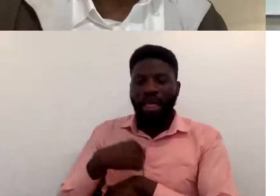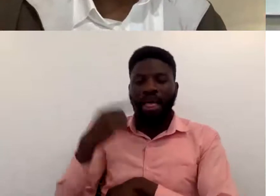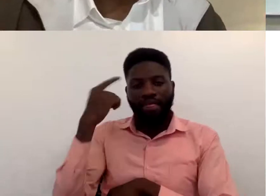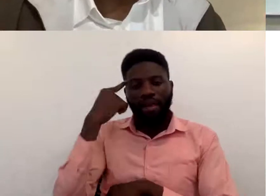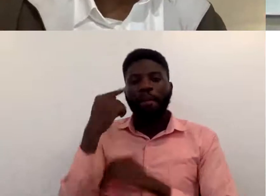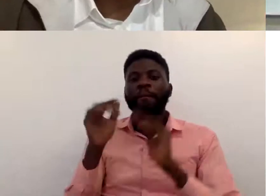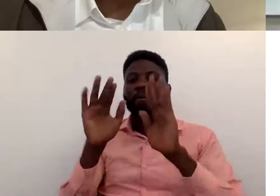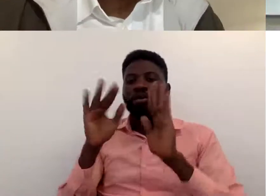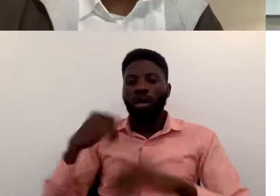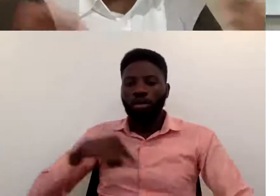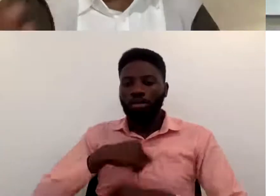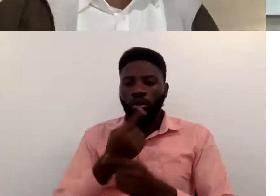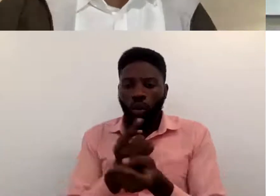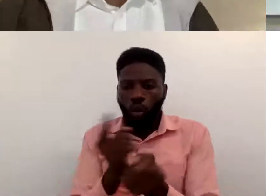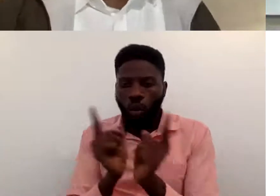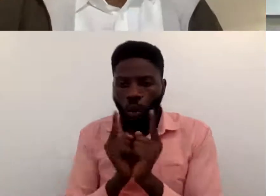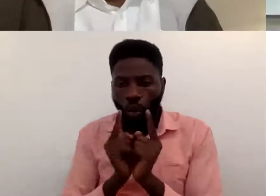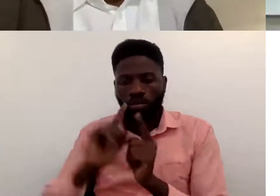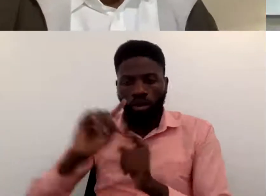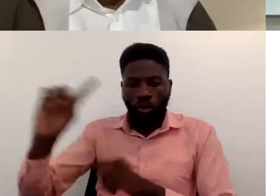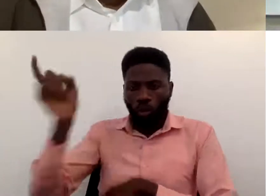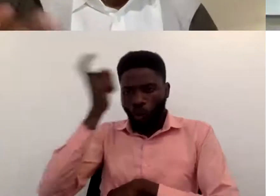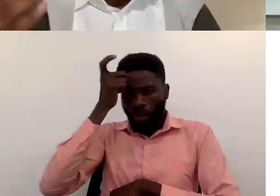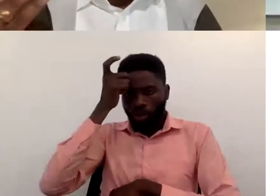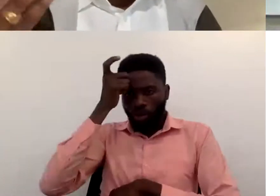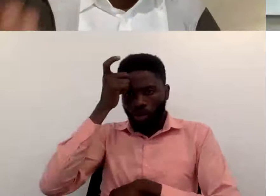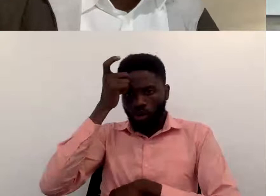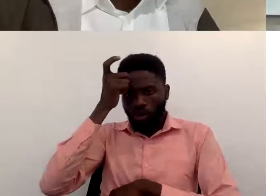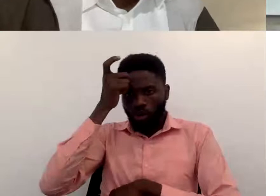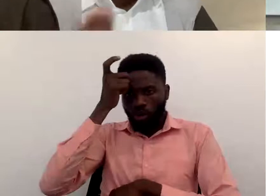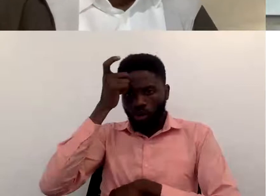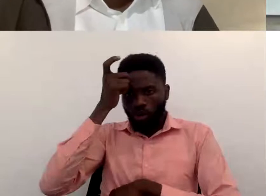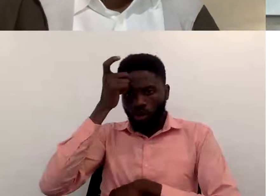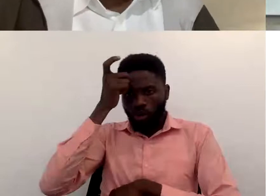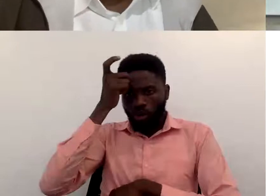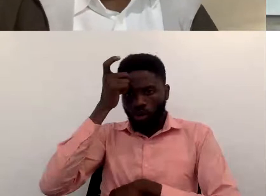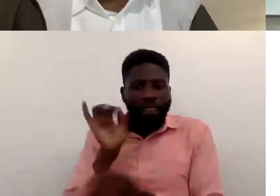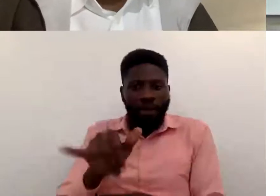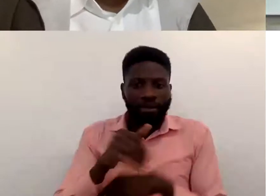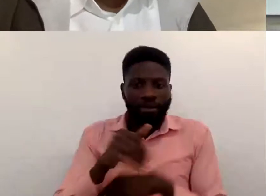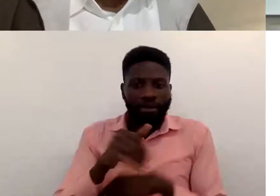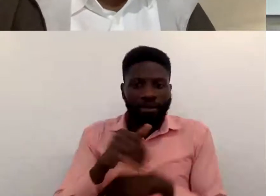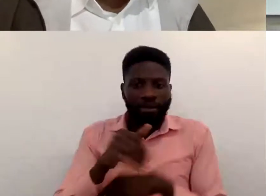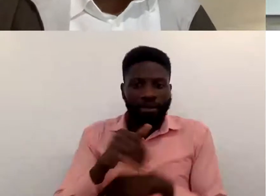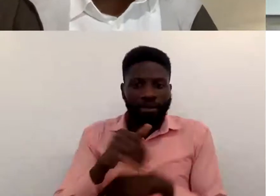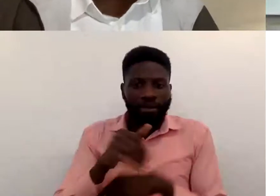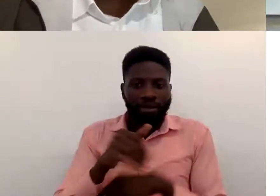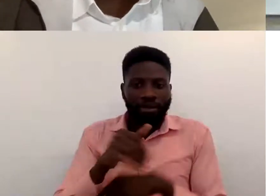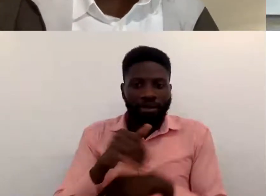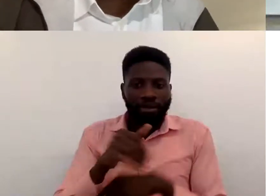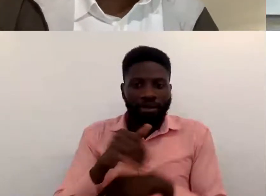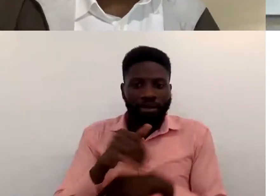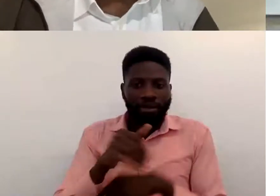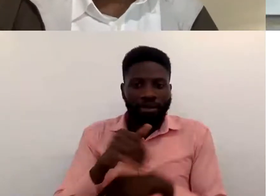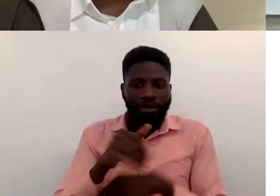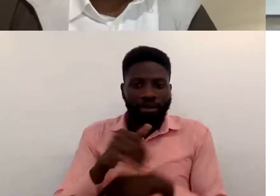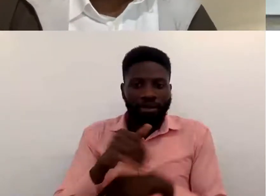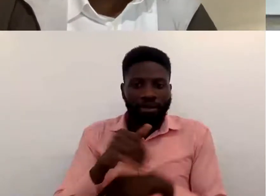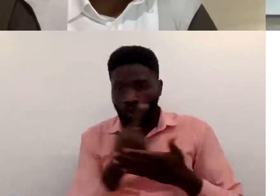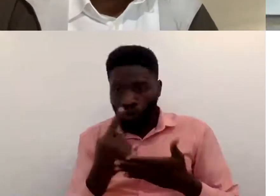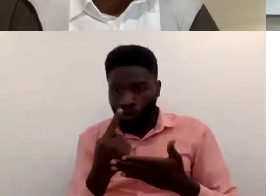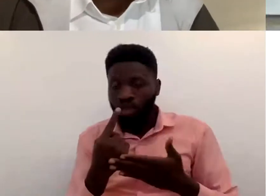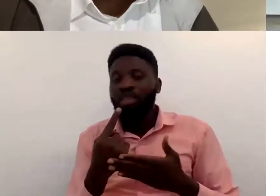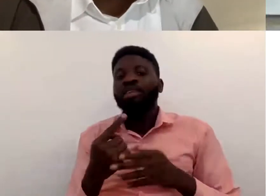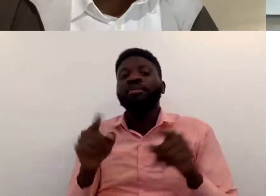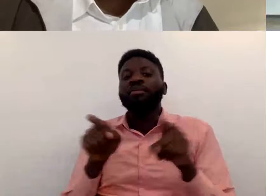all of us to ask ourselves, what do we do with it? Yeah, 8 hours in a week, that's 56 hours. That's 56